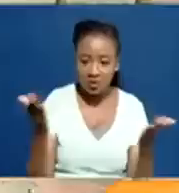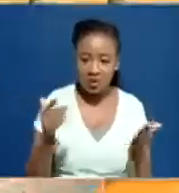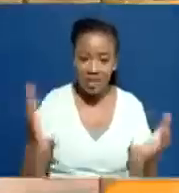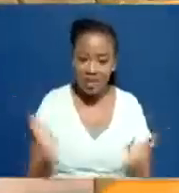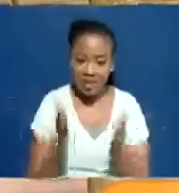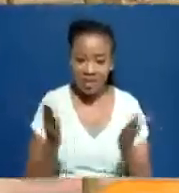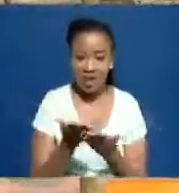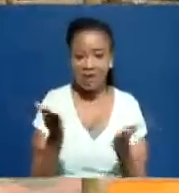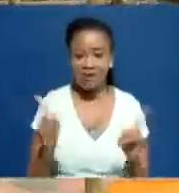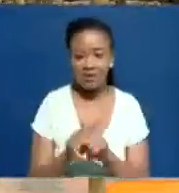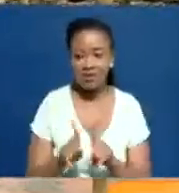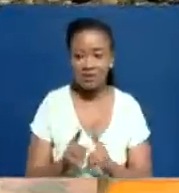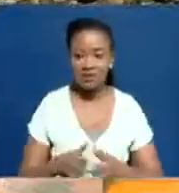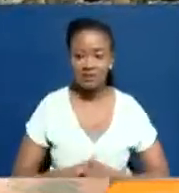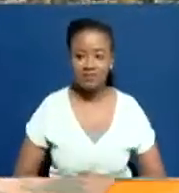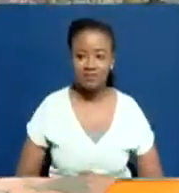do.